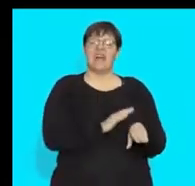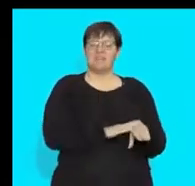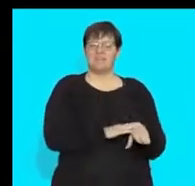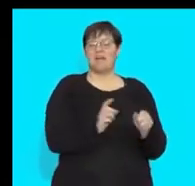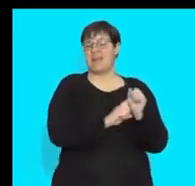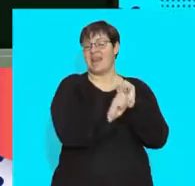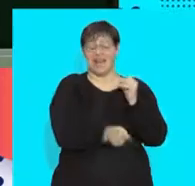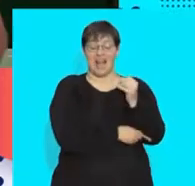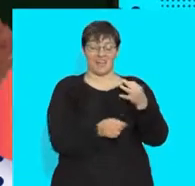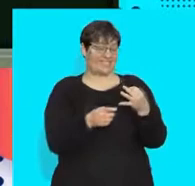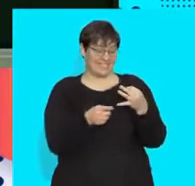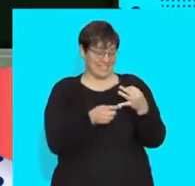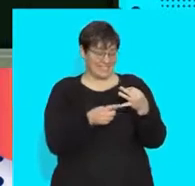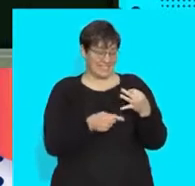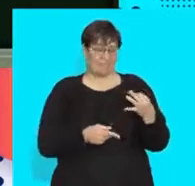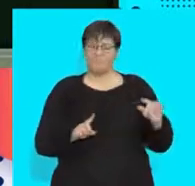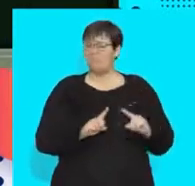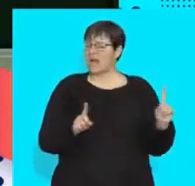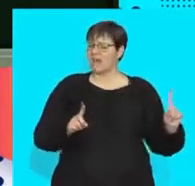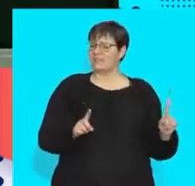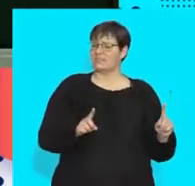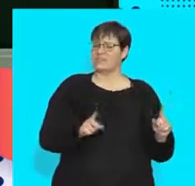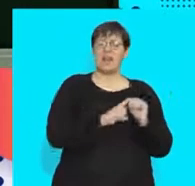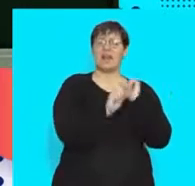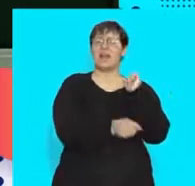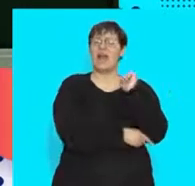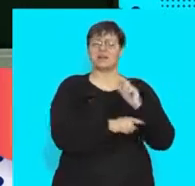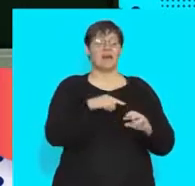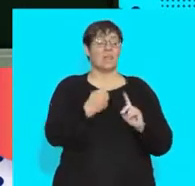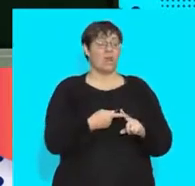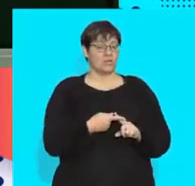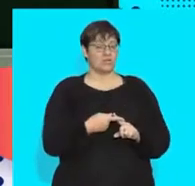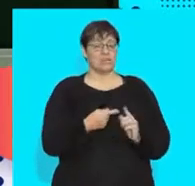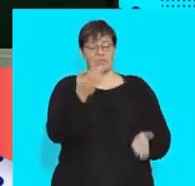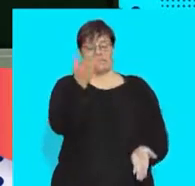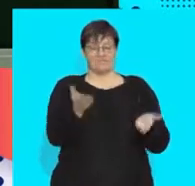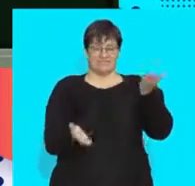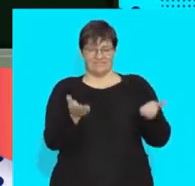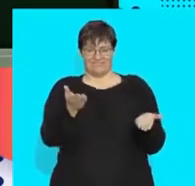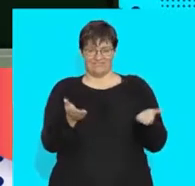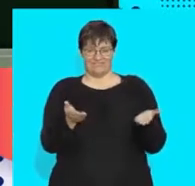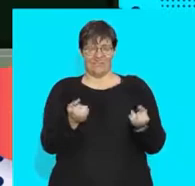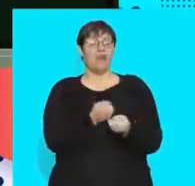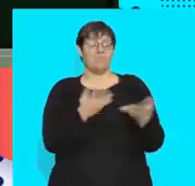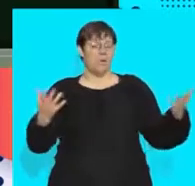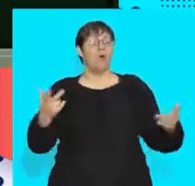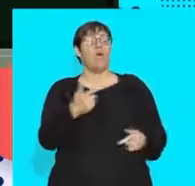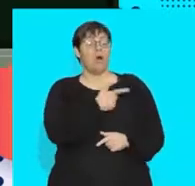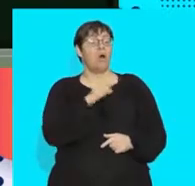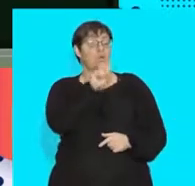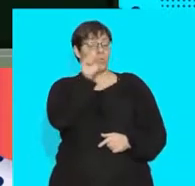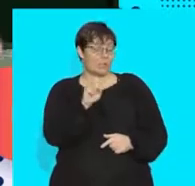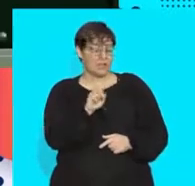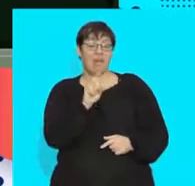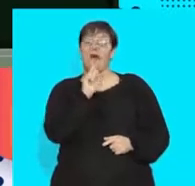to be able to answer the last question, but the last question was about homeostasis. It is a